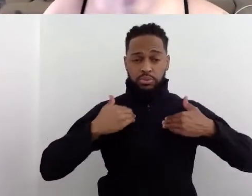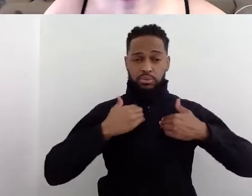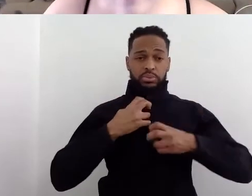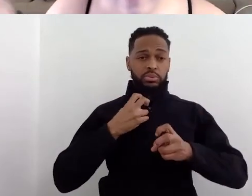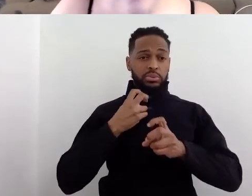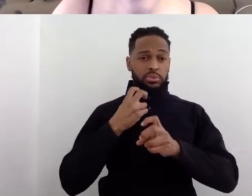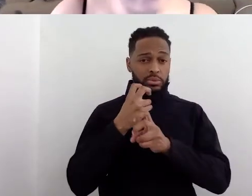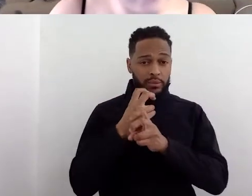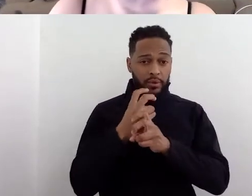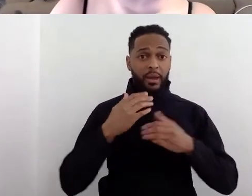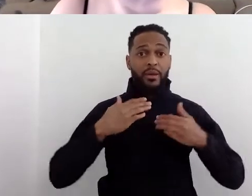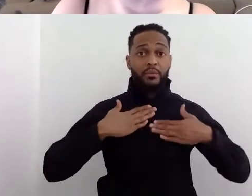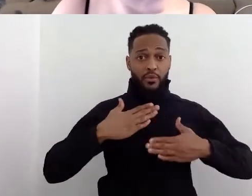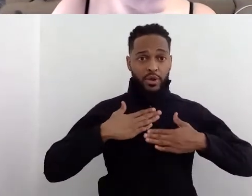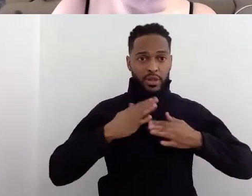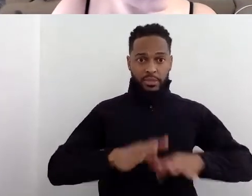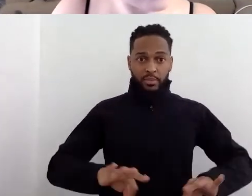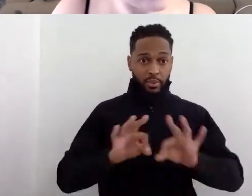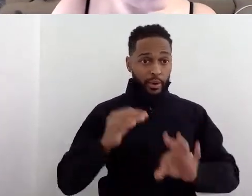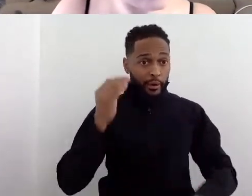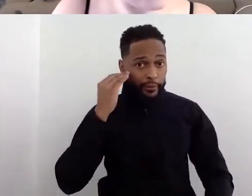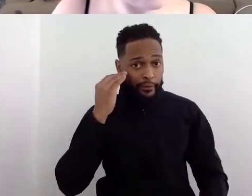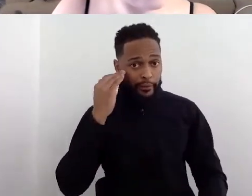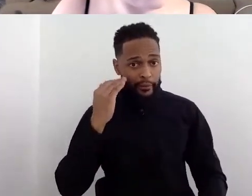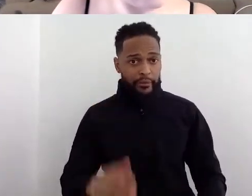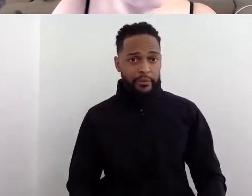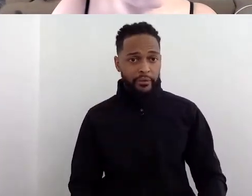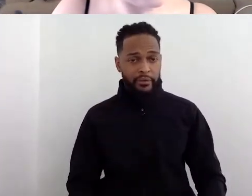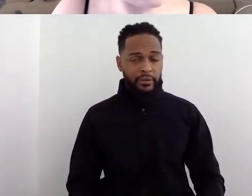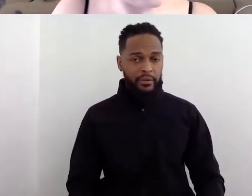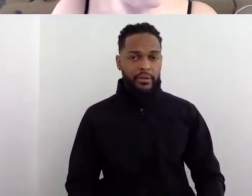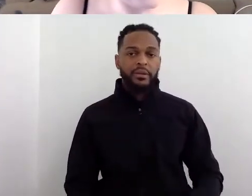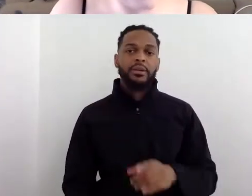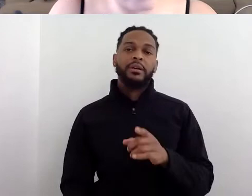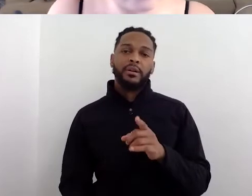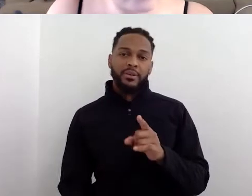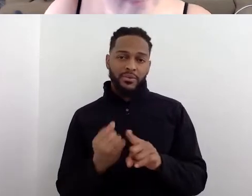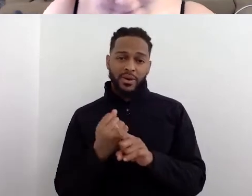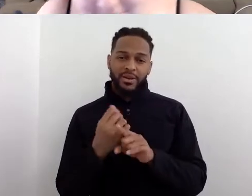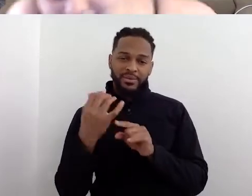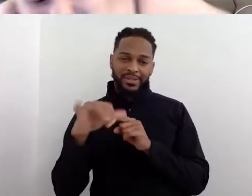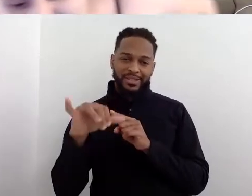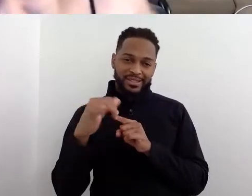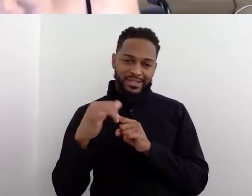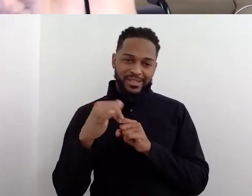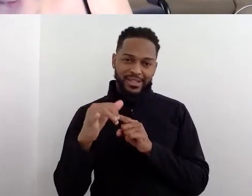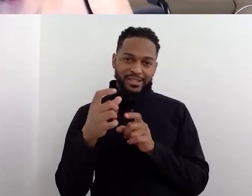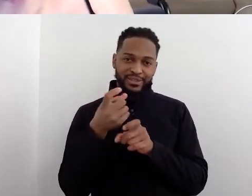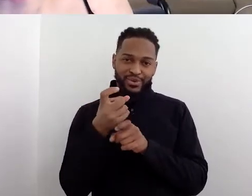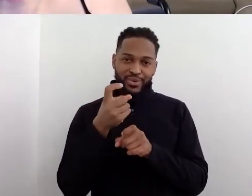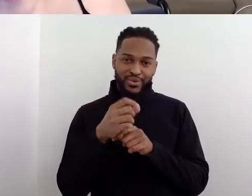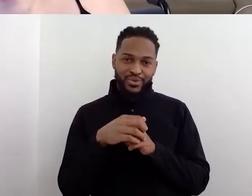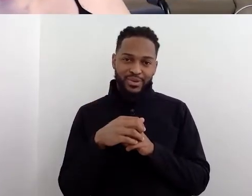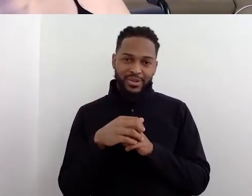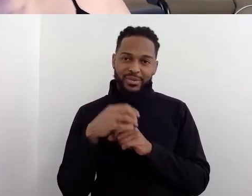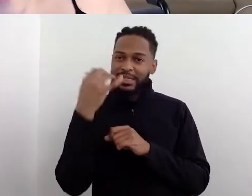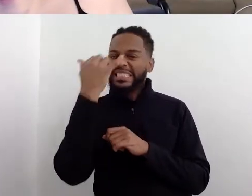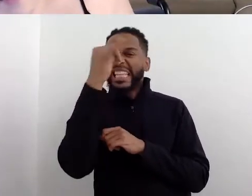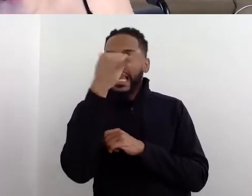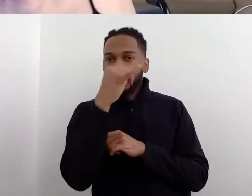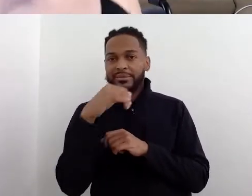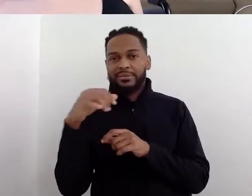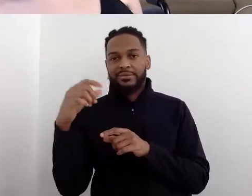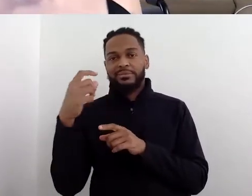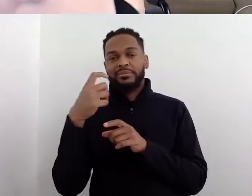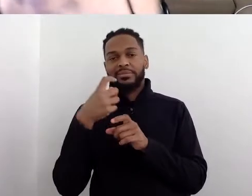Hello? Yeah, I think I'm gonna make kind of a silly joke first, and then I'll answer the question seriously.